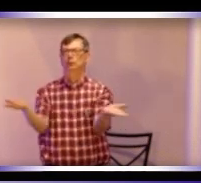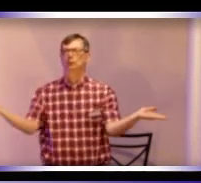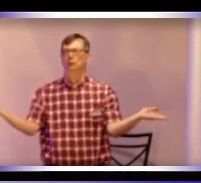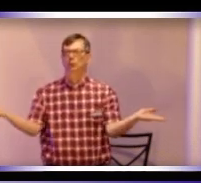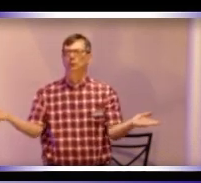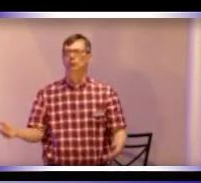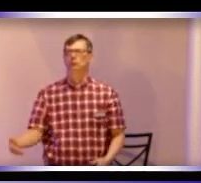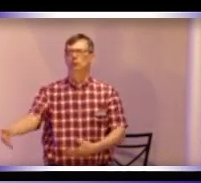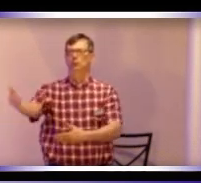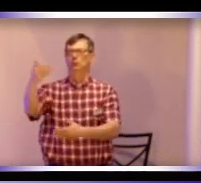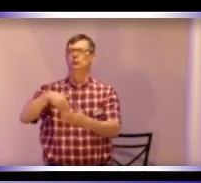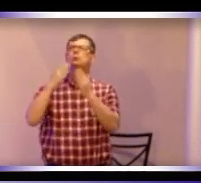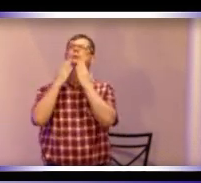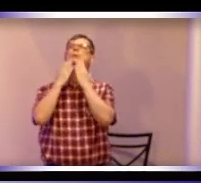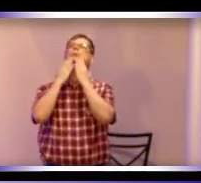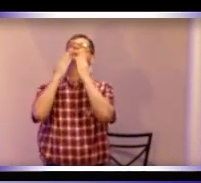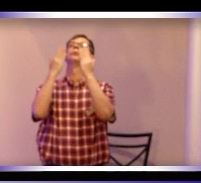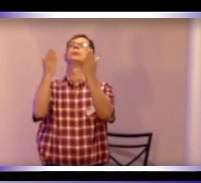in grateful return?